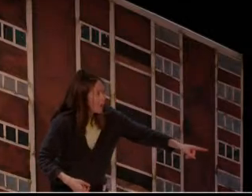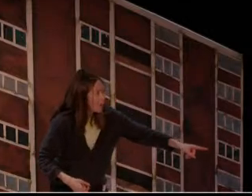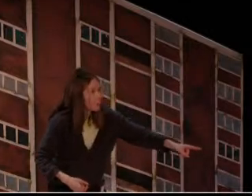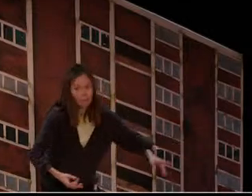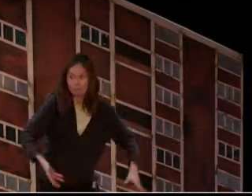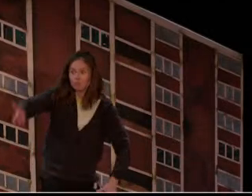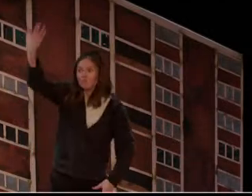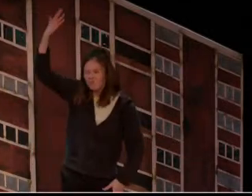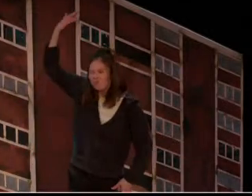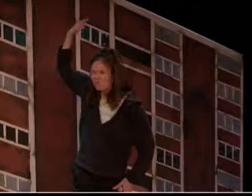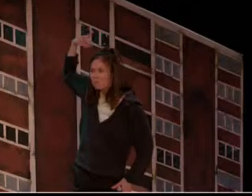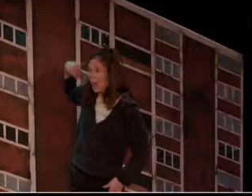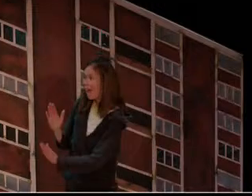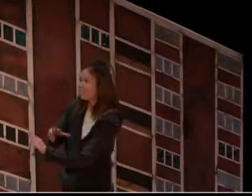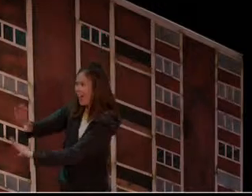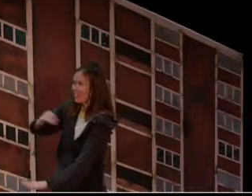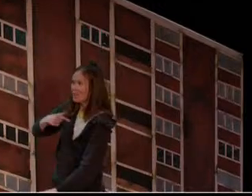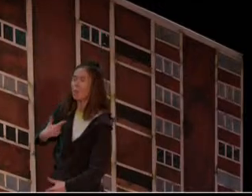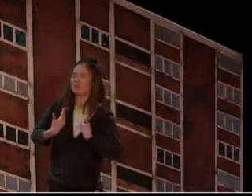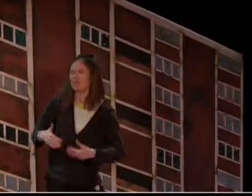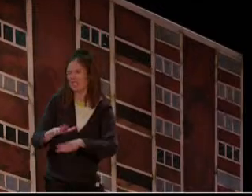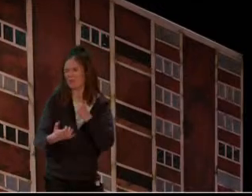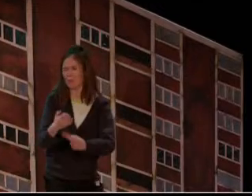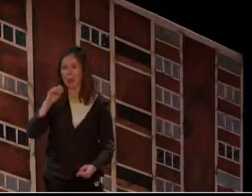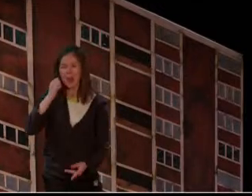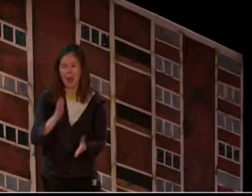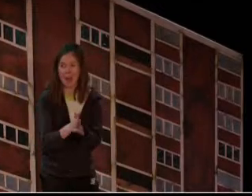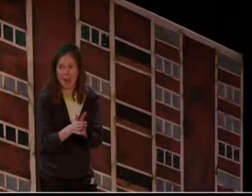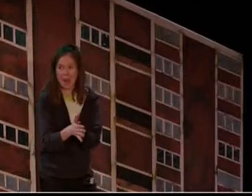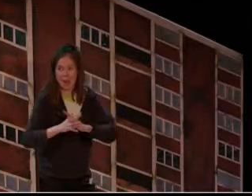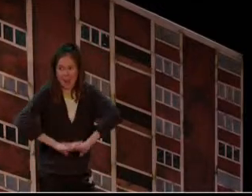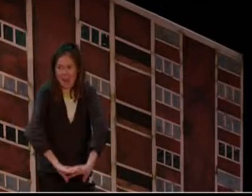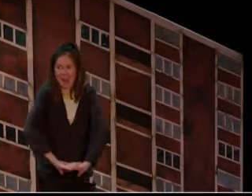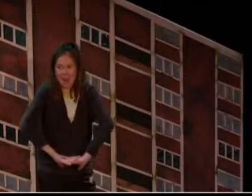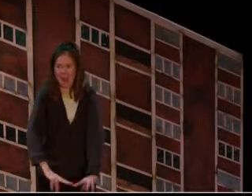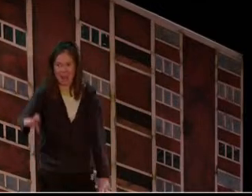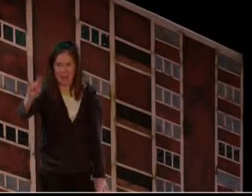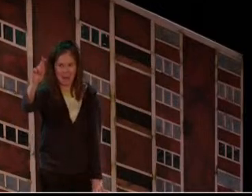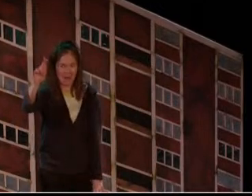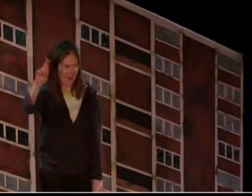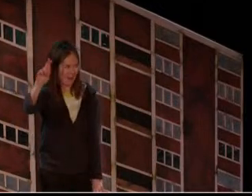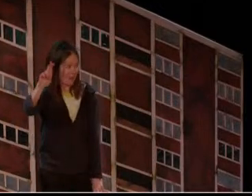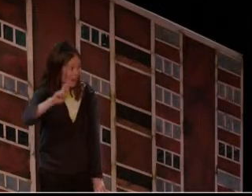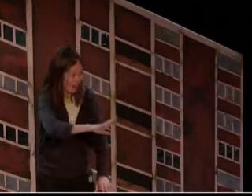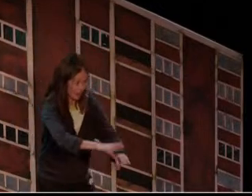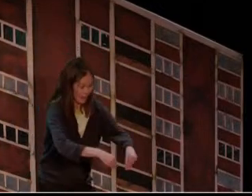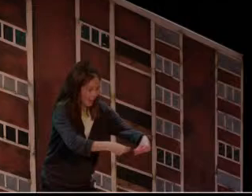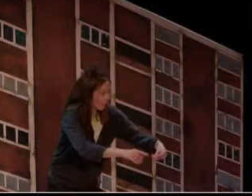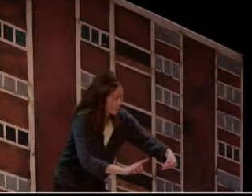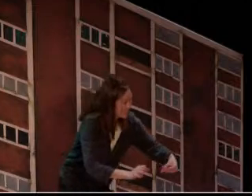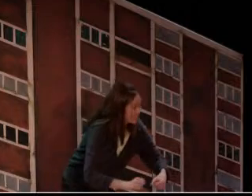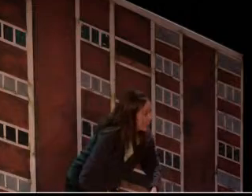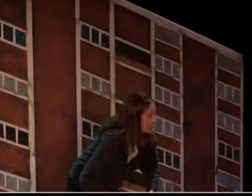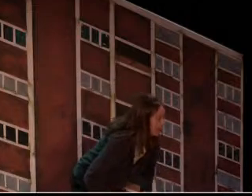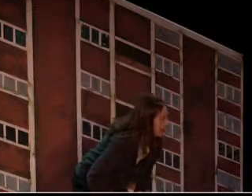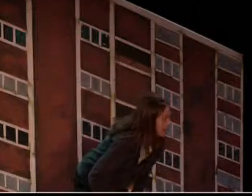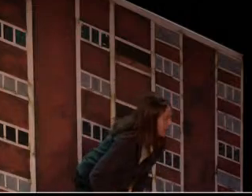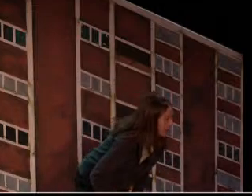ago by fairies I'd be rich one day. This is some changeling child. What's inside that box?